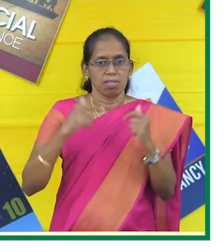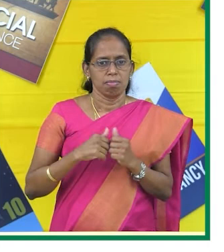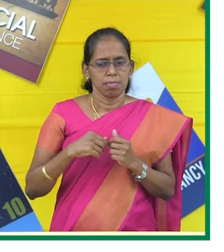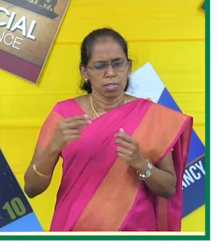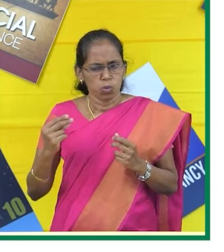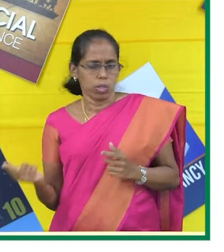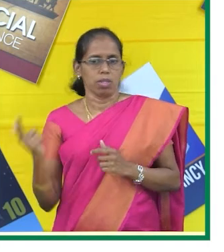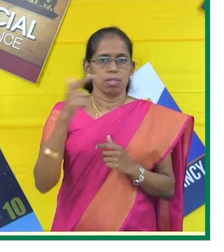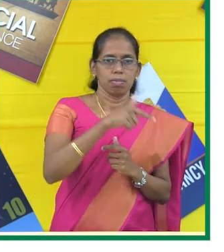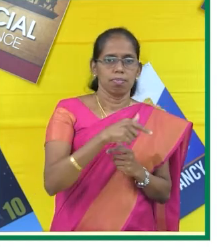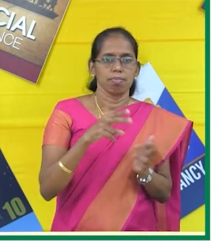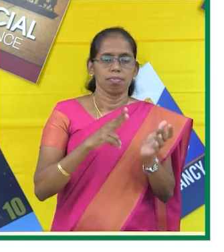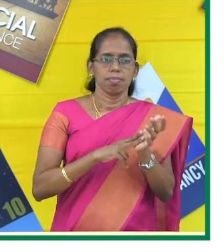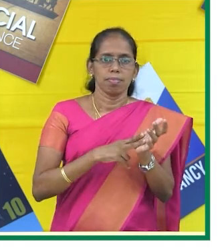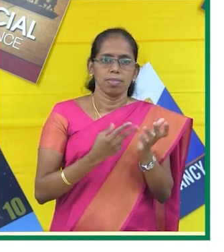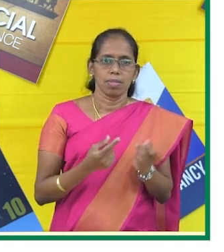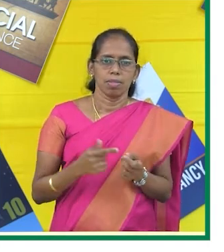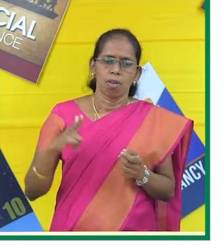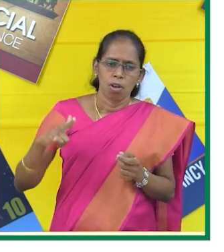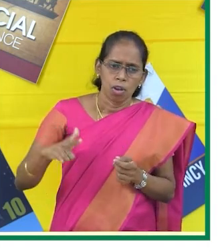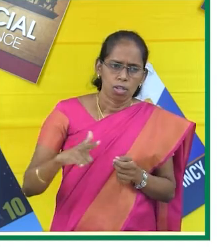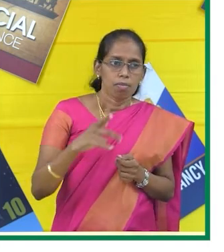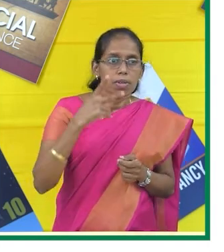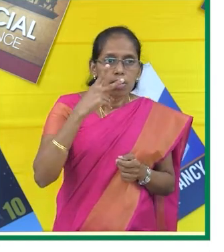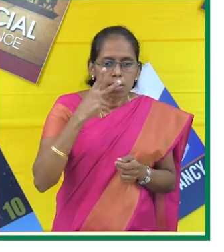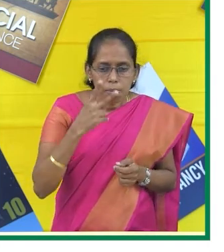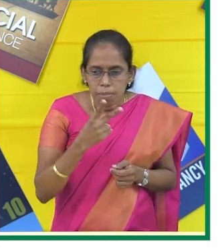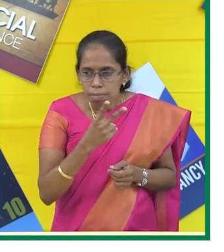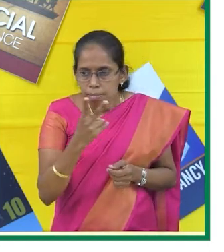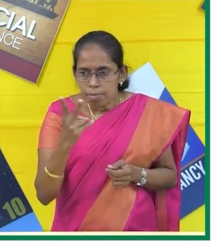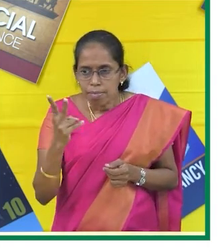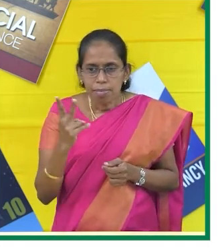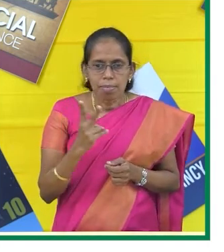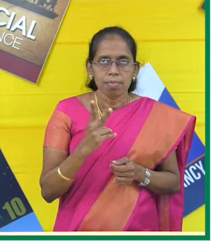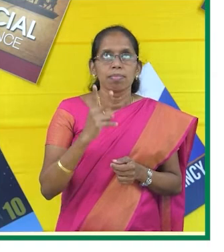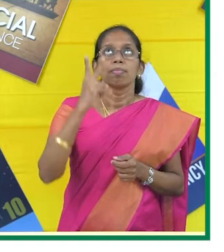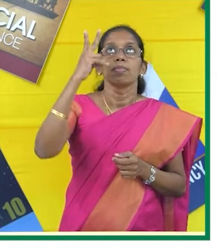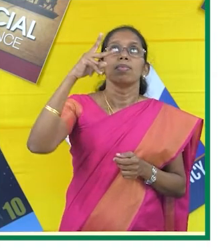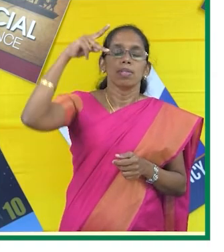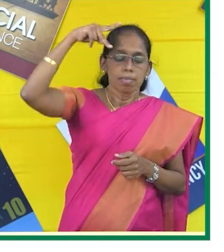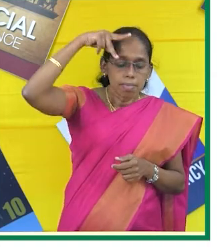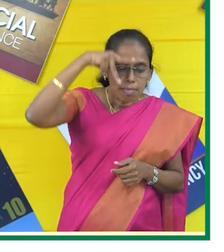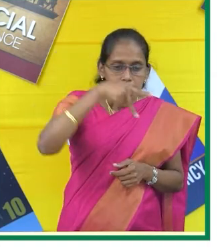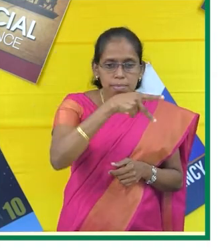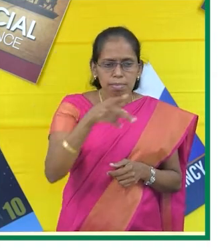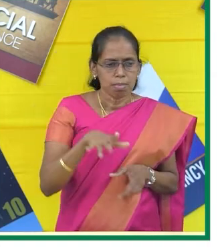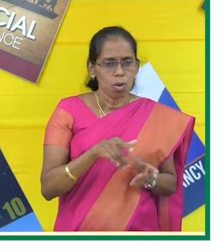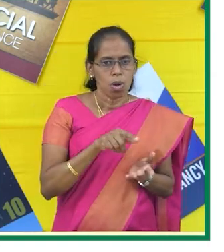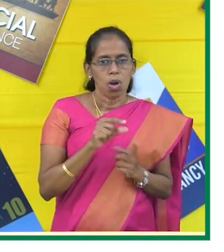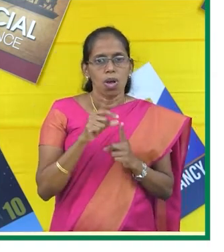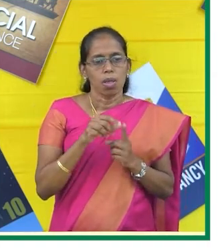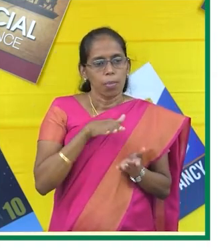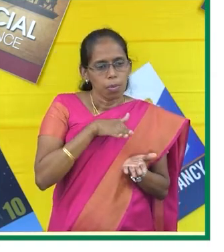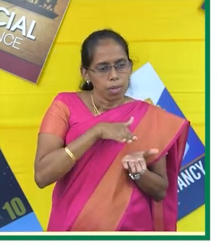in Niagara done. So on the way he finds down, all the pavements move,